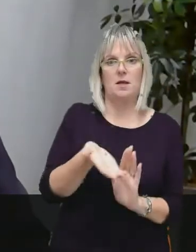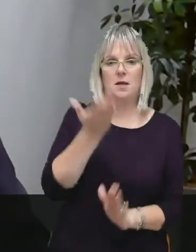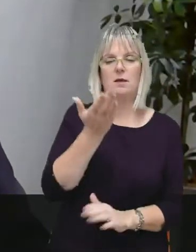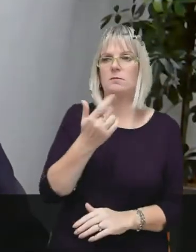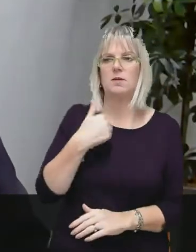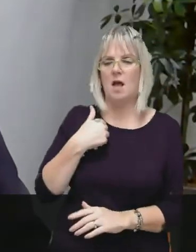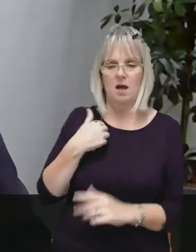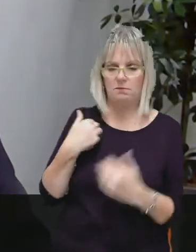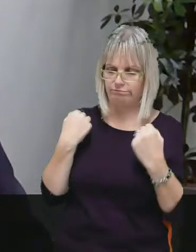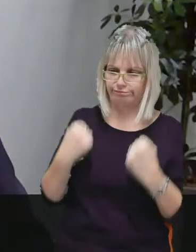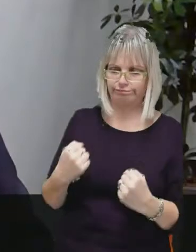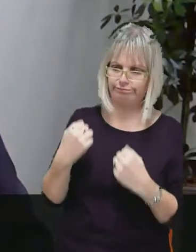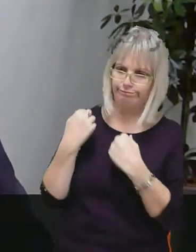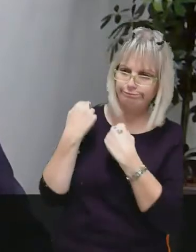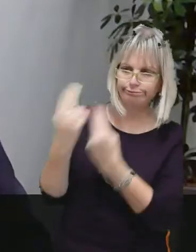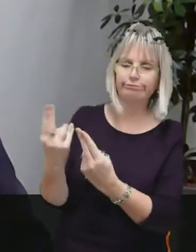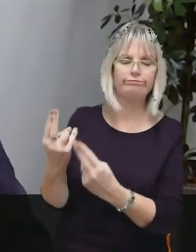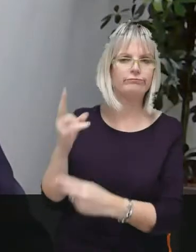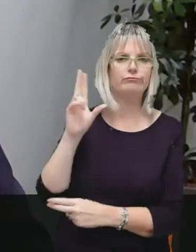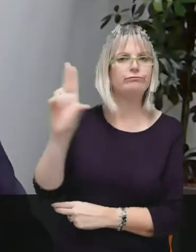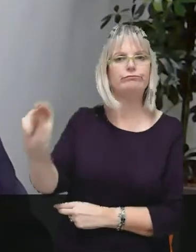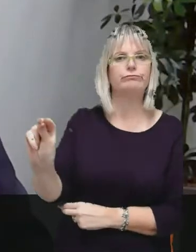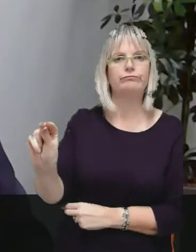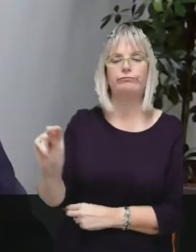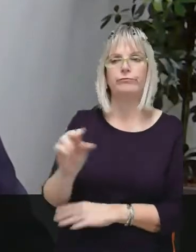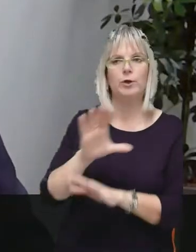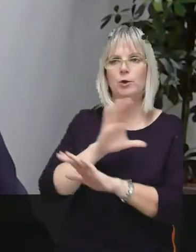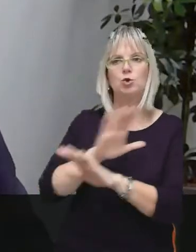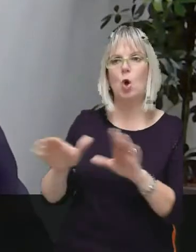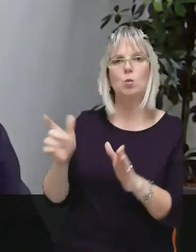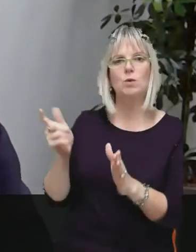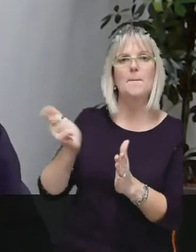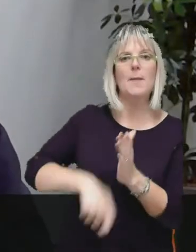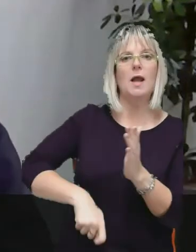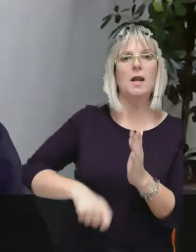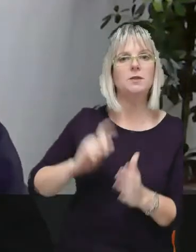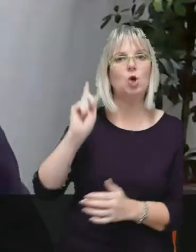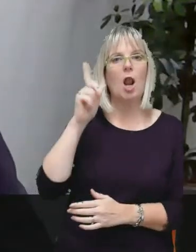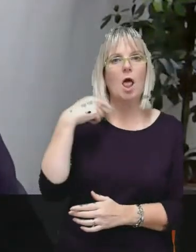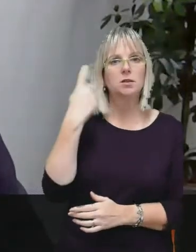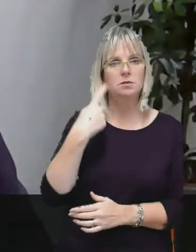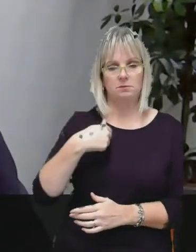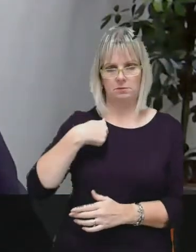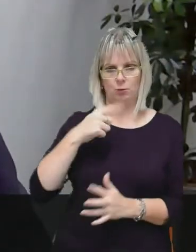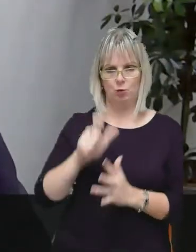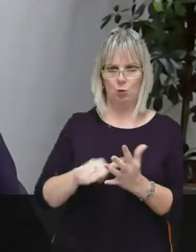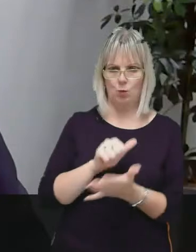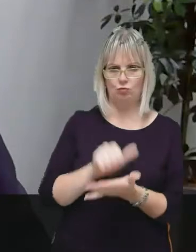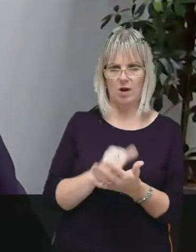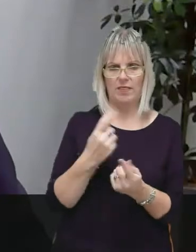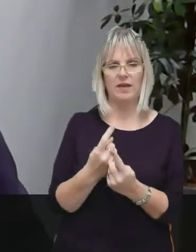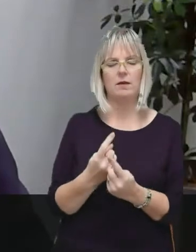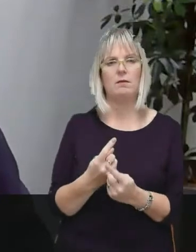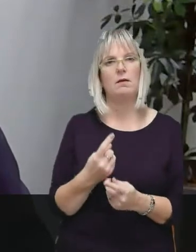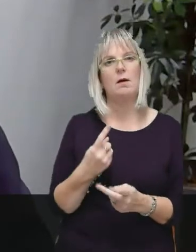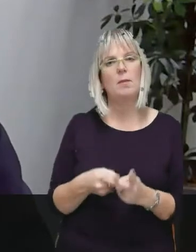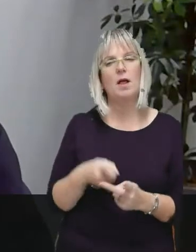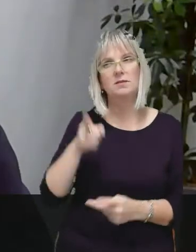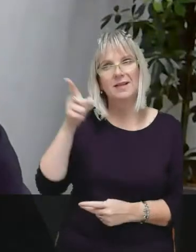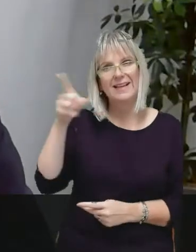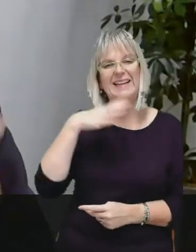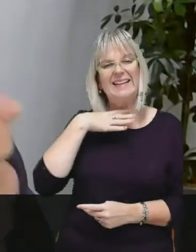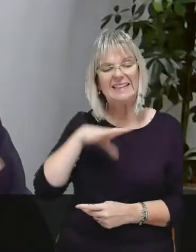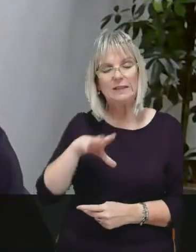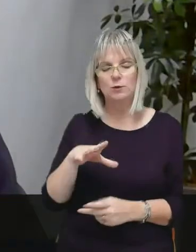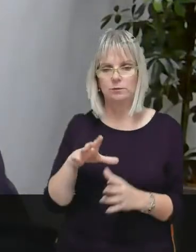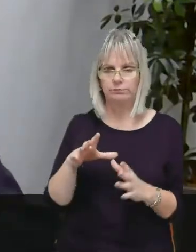government, don't punish Londoners for doing the right thing, but also get a grip with the test, trace, isolate support system and